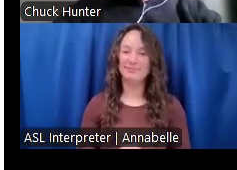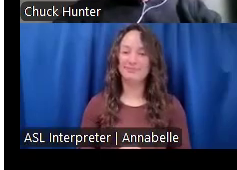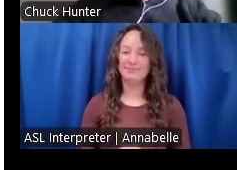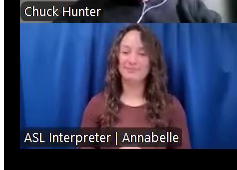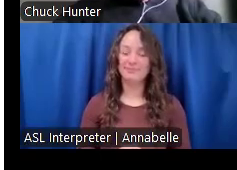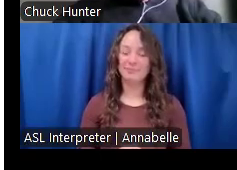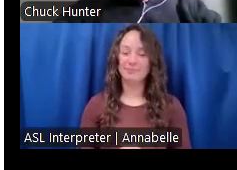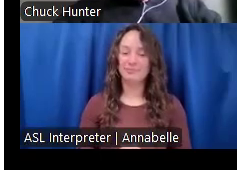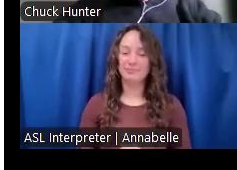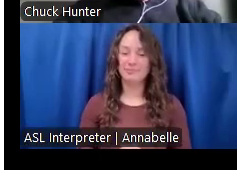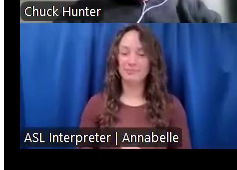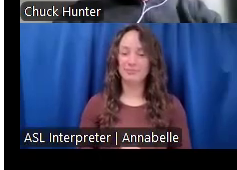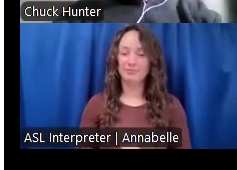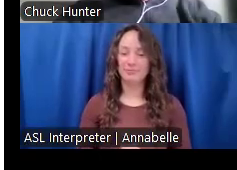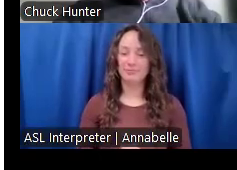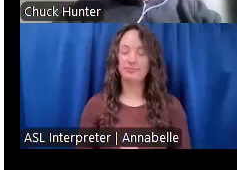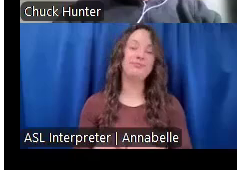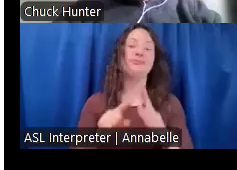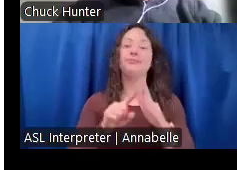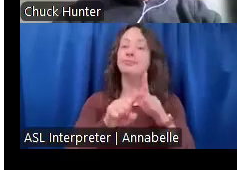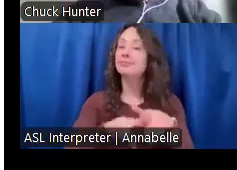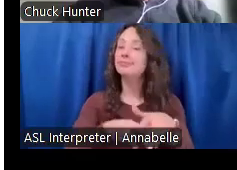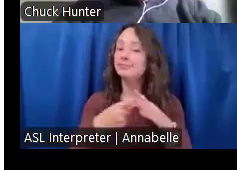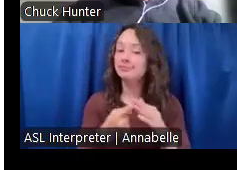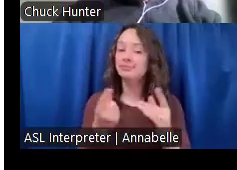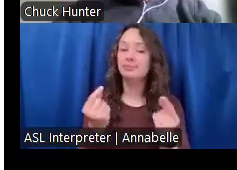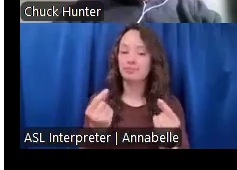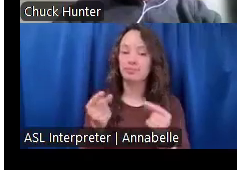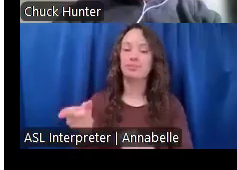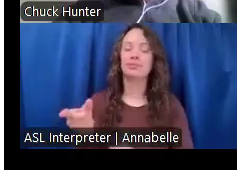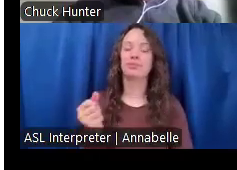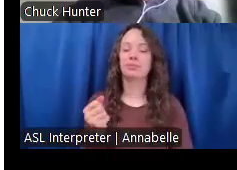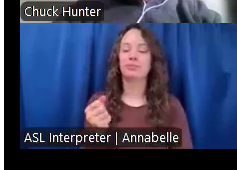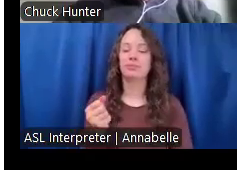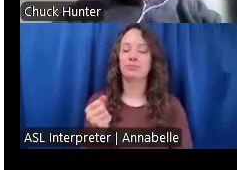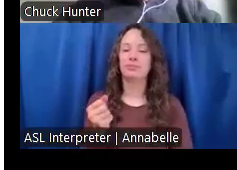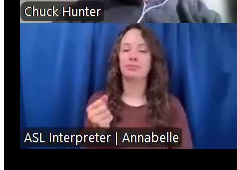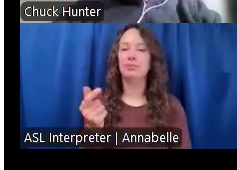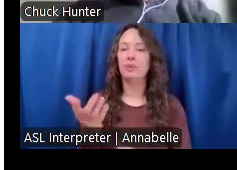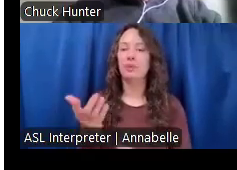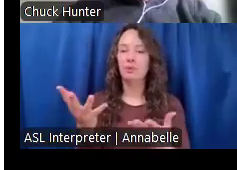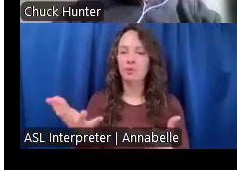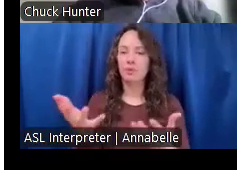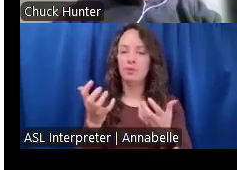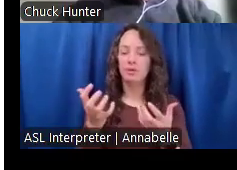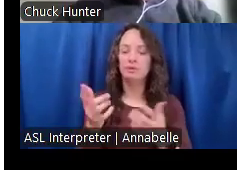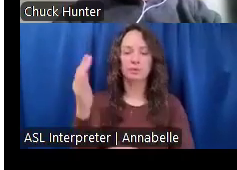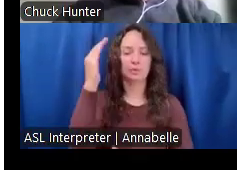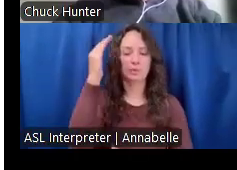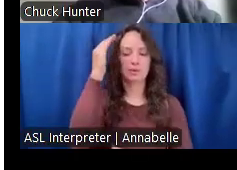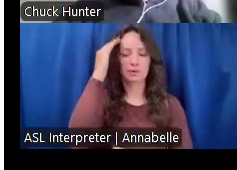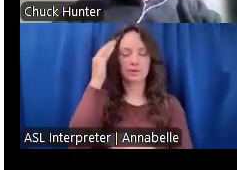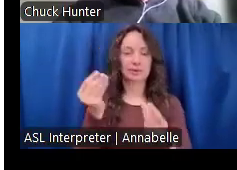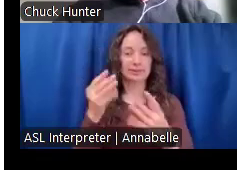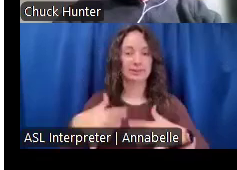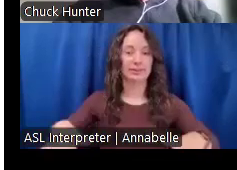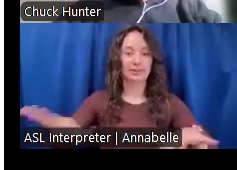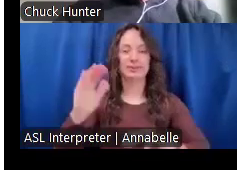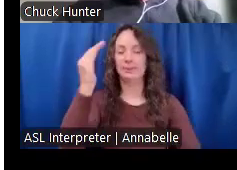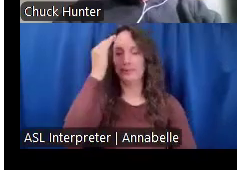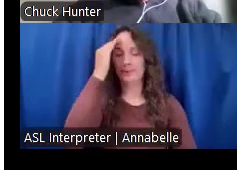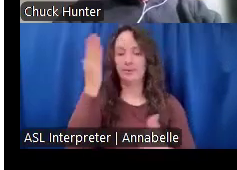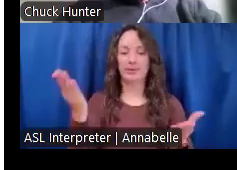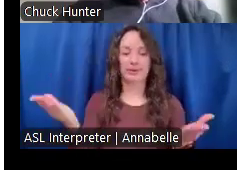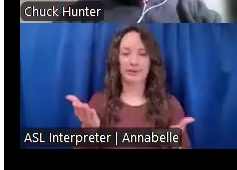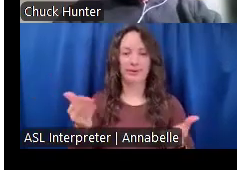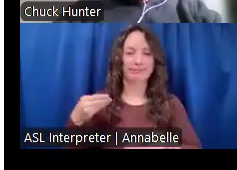We would like to start with our land acknowledgement here at the National Conservation Training Center. We acknowledge that we are on unceded ancestral